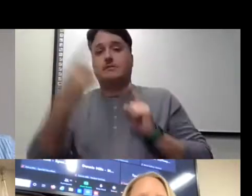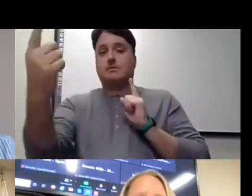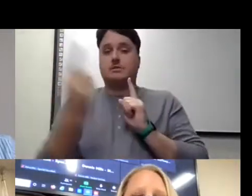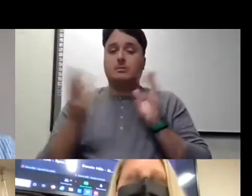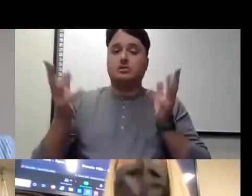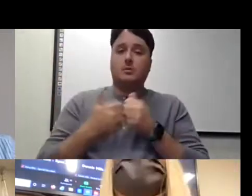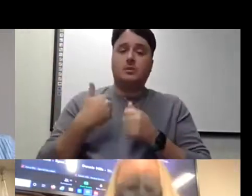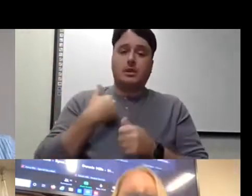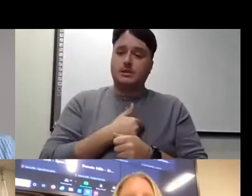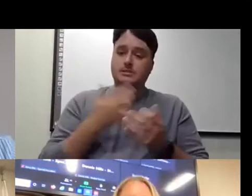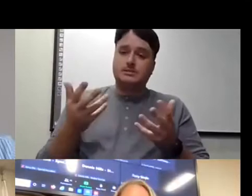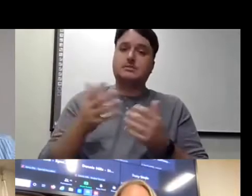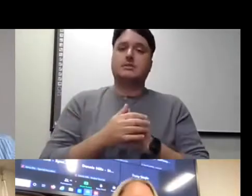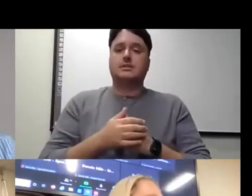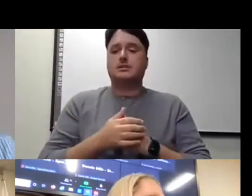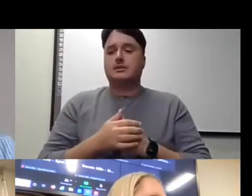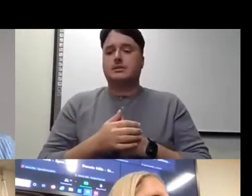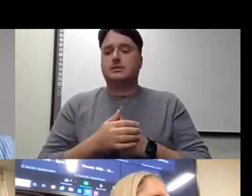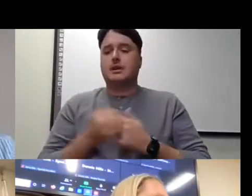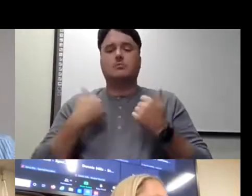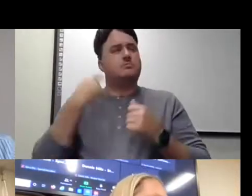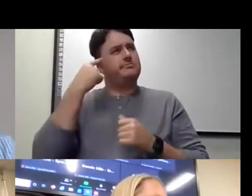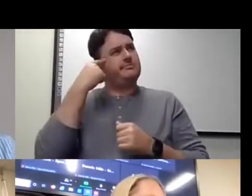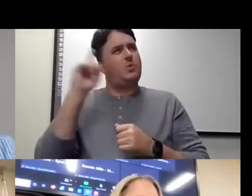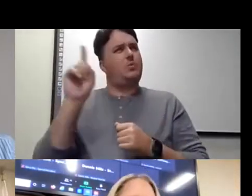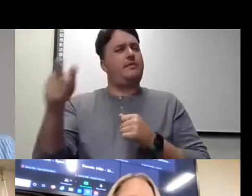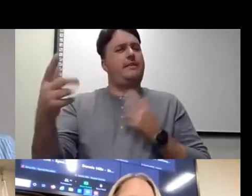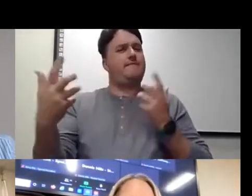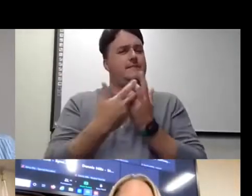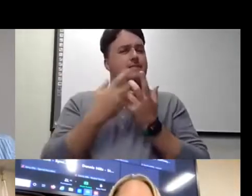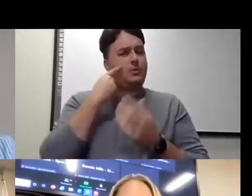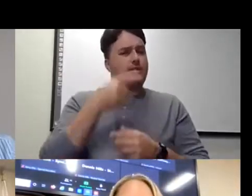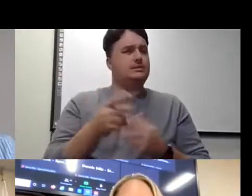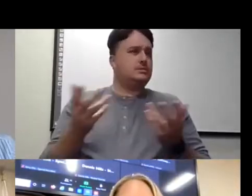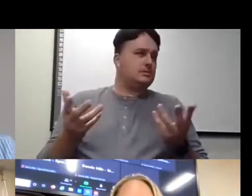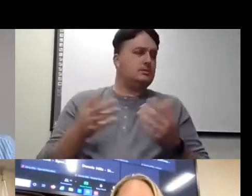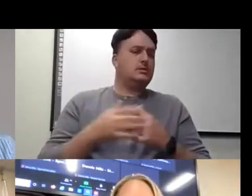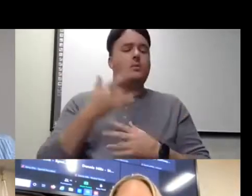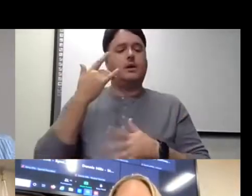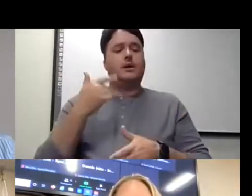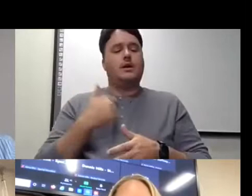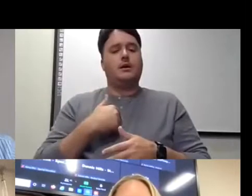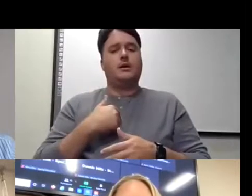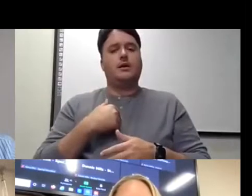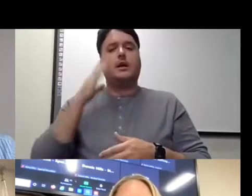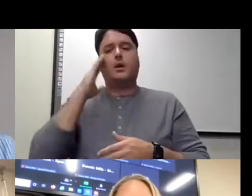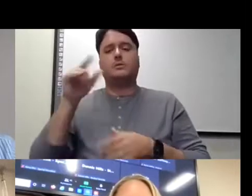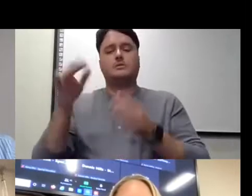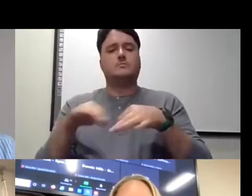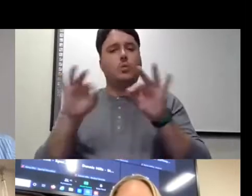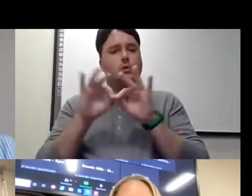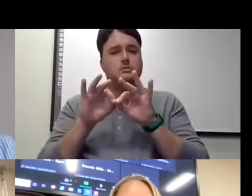And I'm trying to think like, where does that fit into this? Because I think that's important, right?